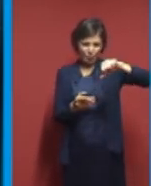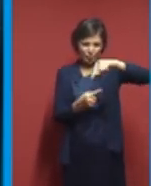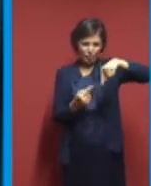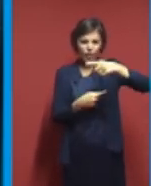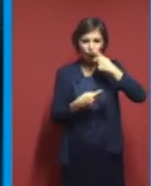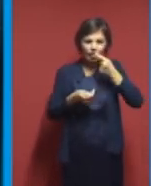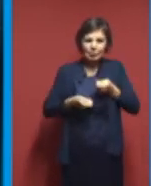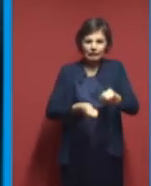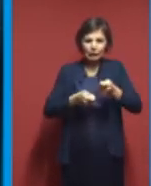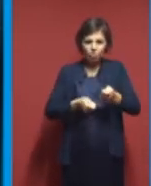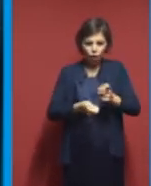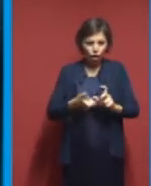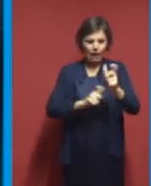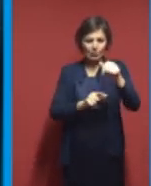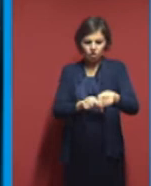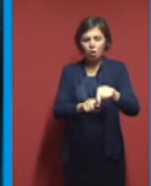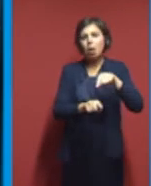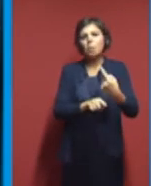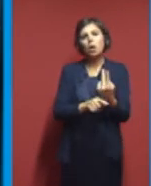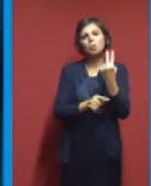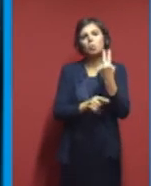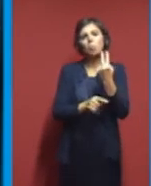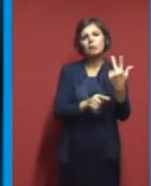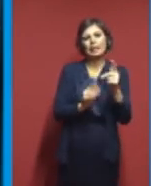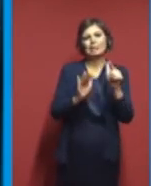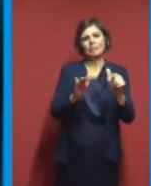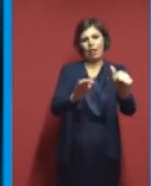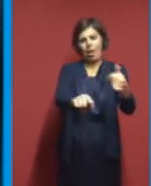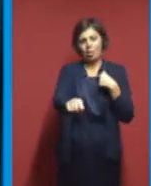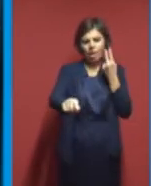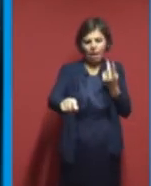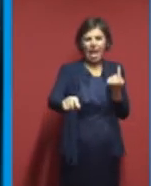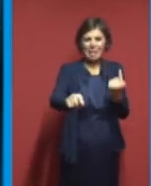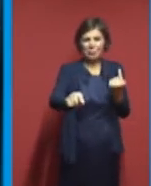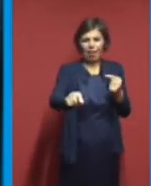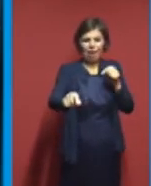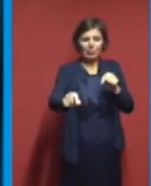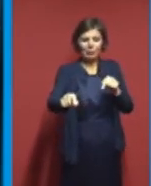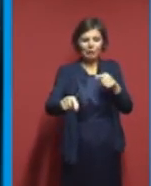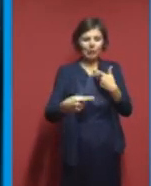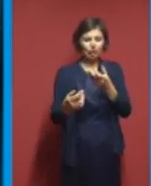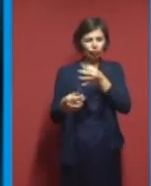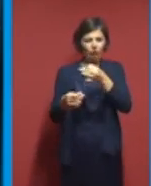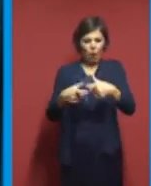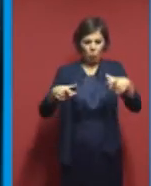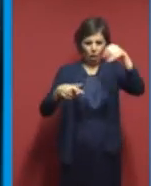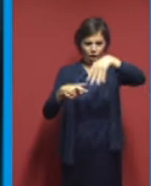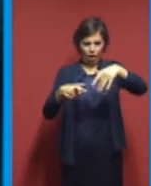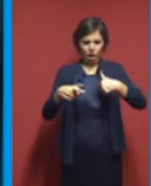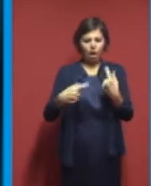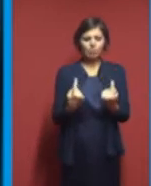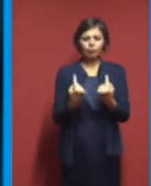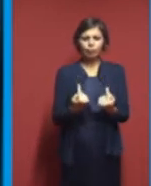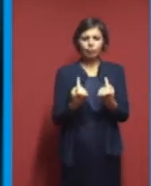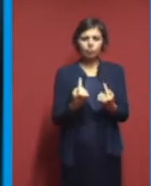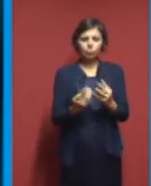3 weeks or however long it takes, we can grow a new heart, grow a new bone, grow a new liver, and so on. So I wanted to give you a